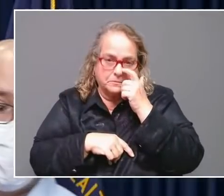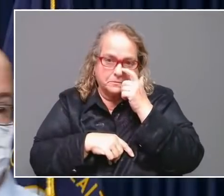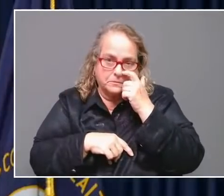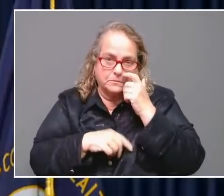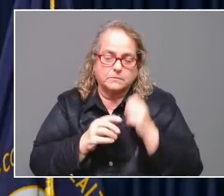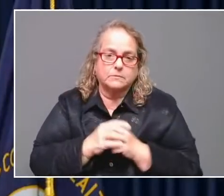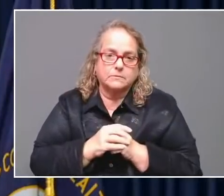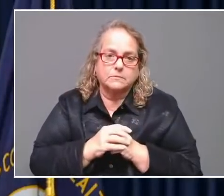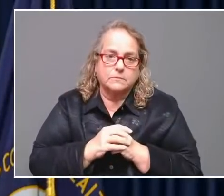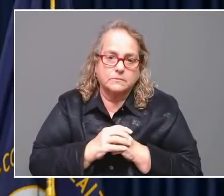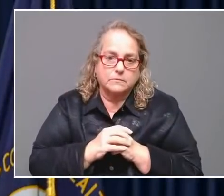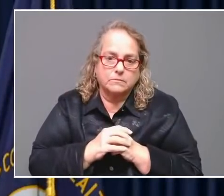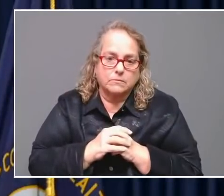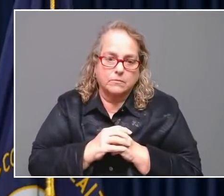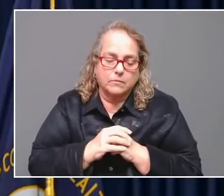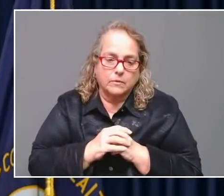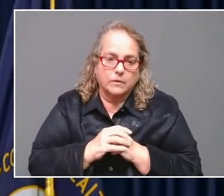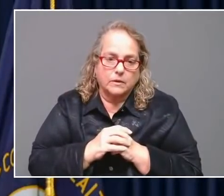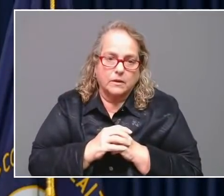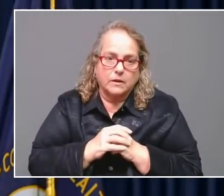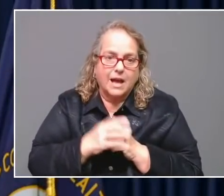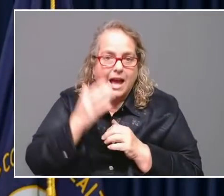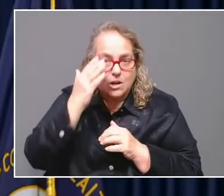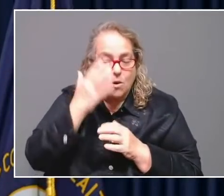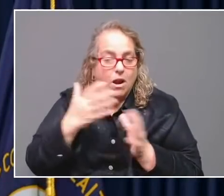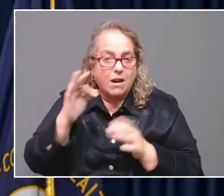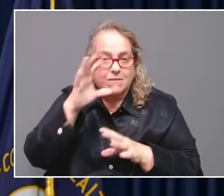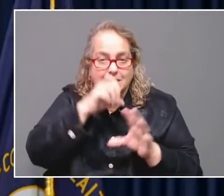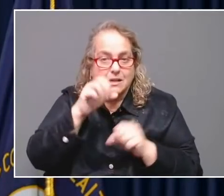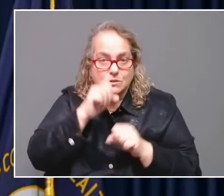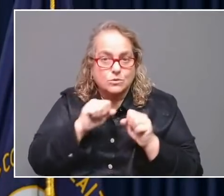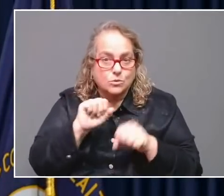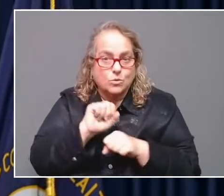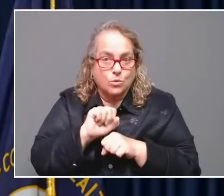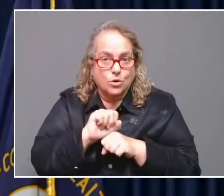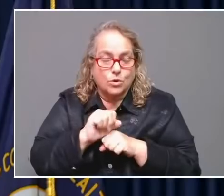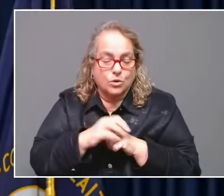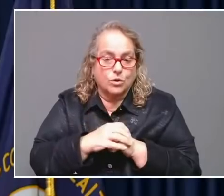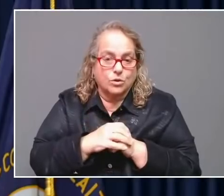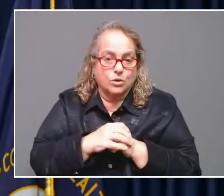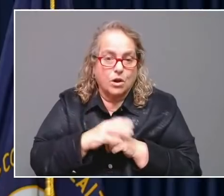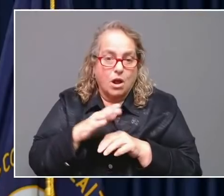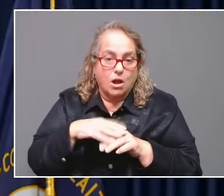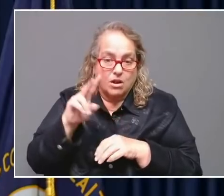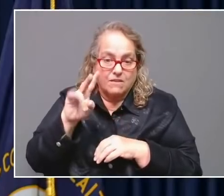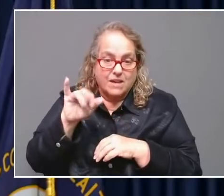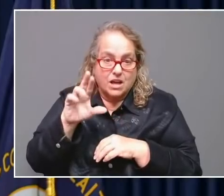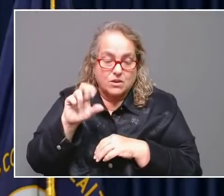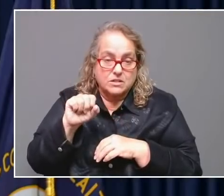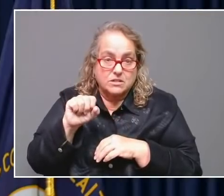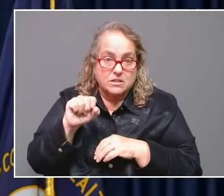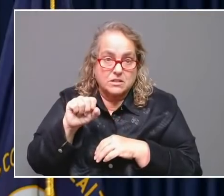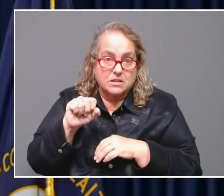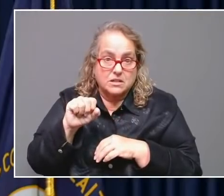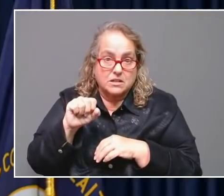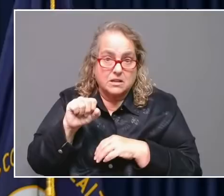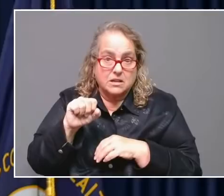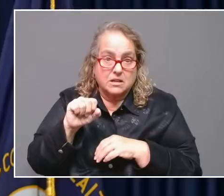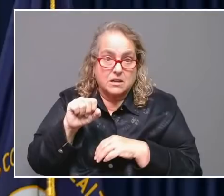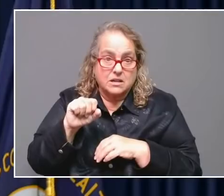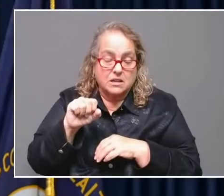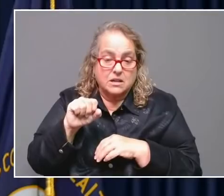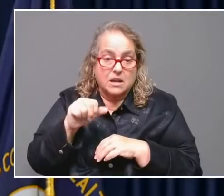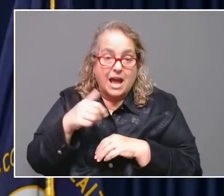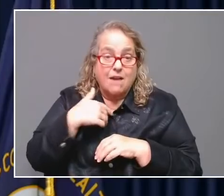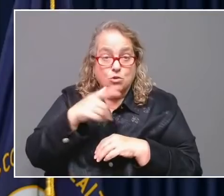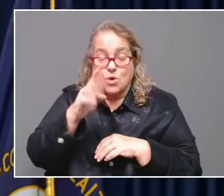Doc, I know a lot of this is guesswork, not only as it relates to Omicron, but the virus in general. But do you envision a scenario, a world where we are going to